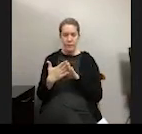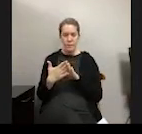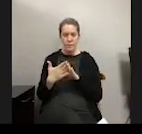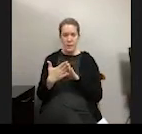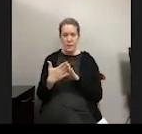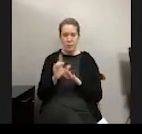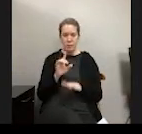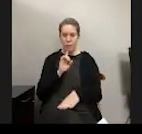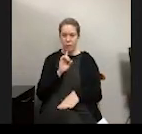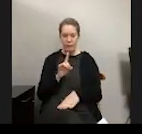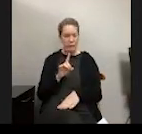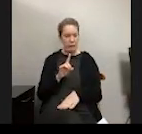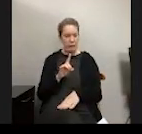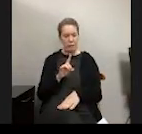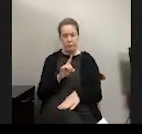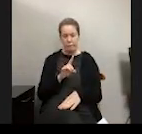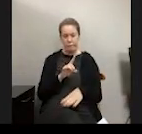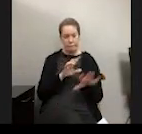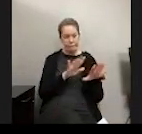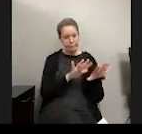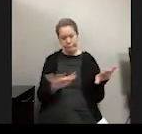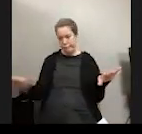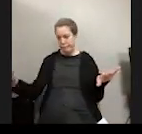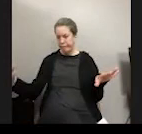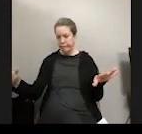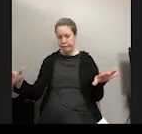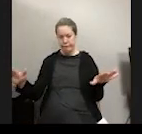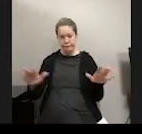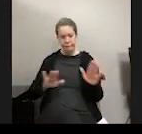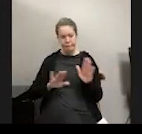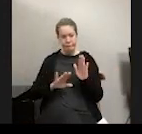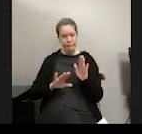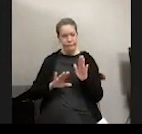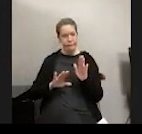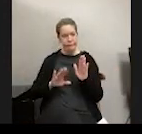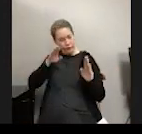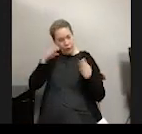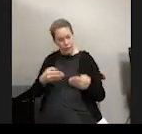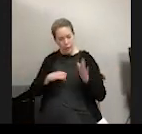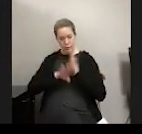on a lot of policy frameworks around